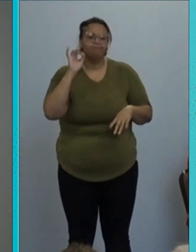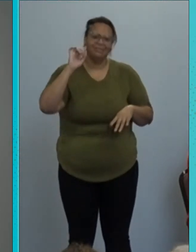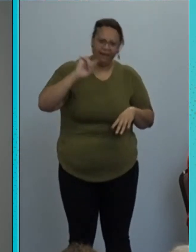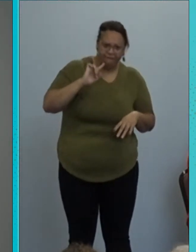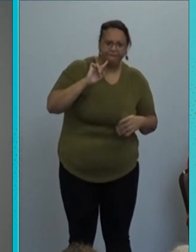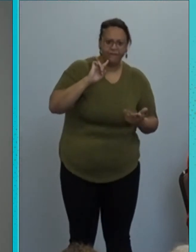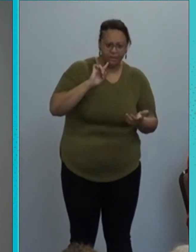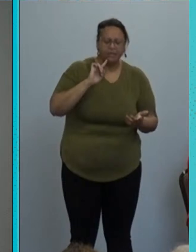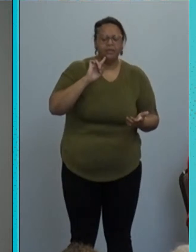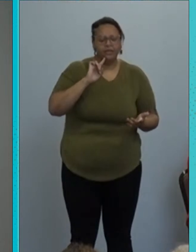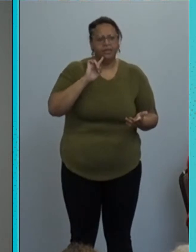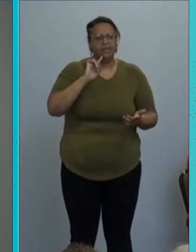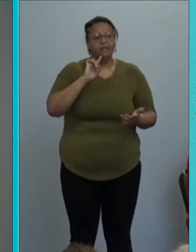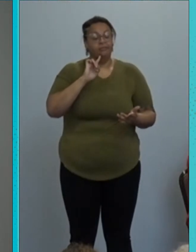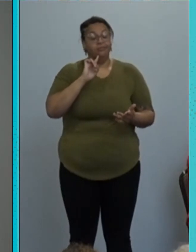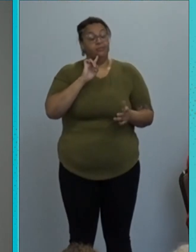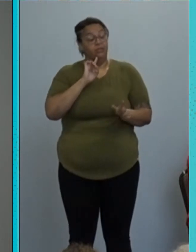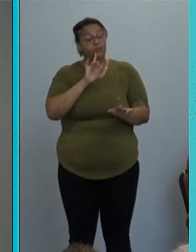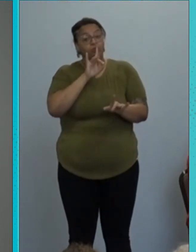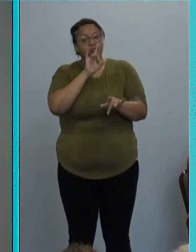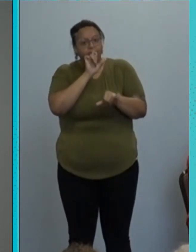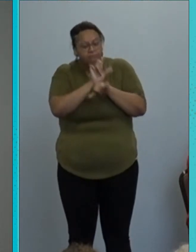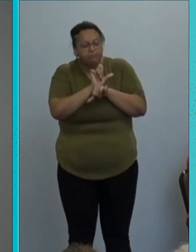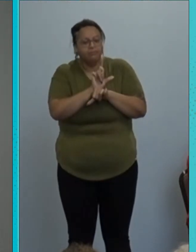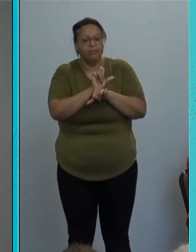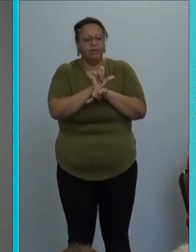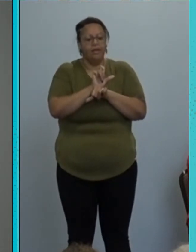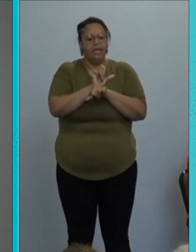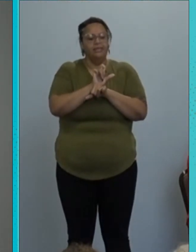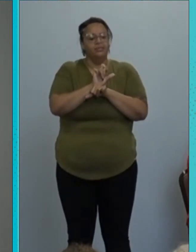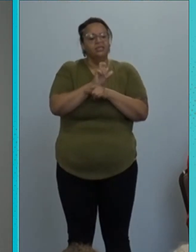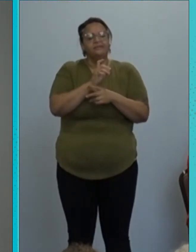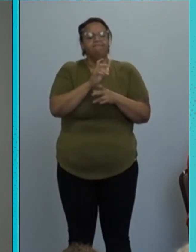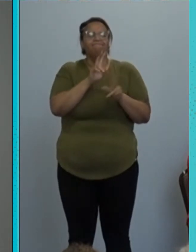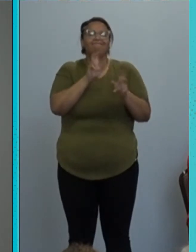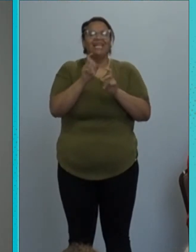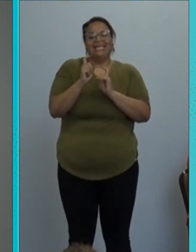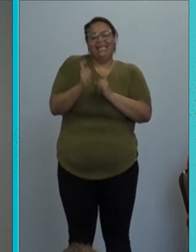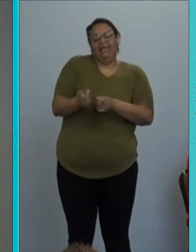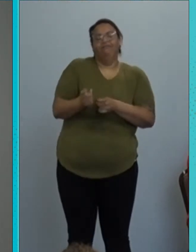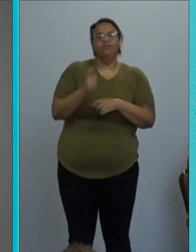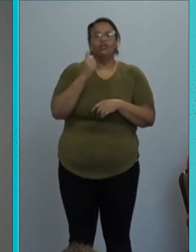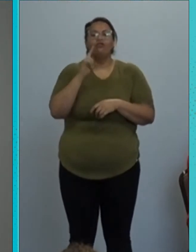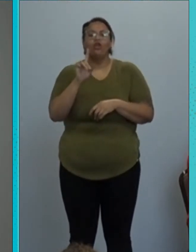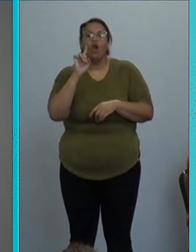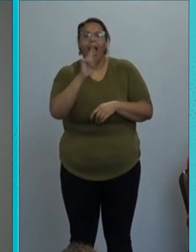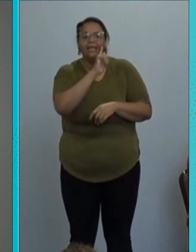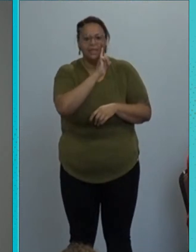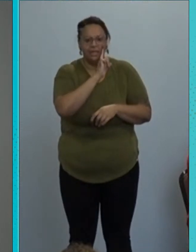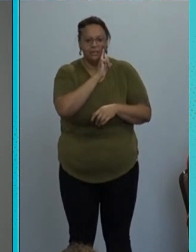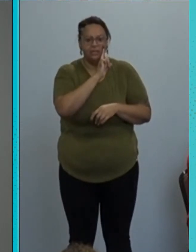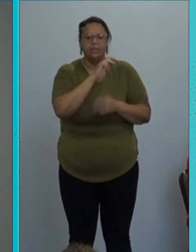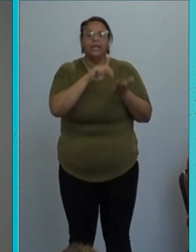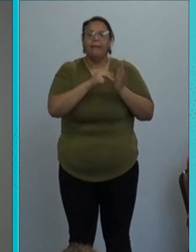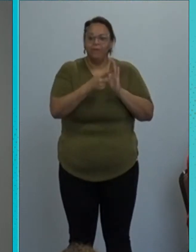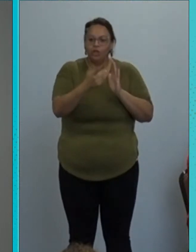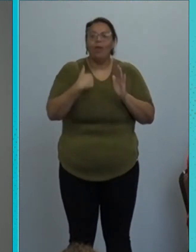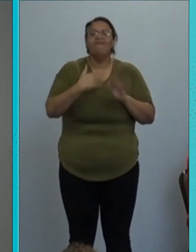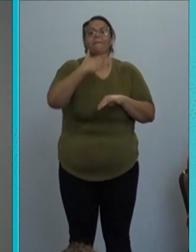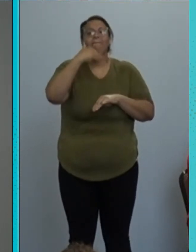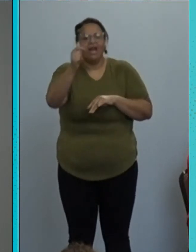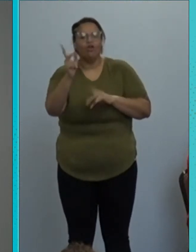deaf, it is a gift for your eyesight. You have better